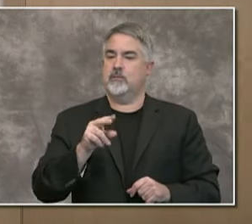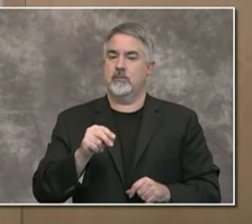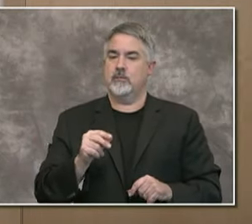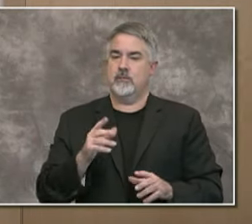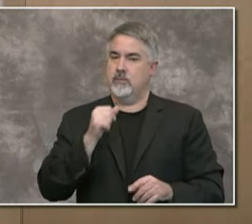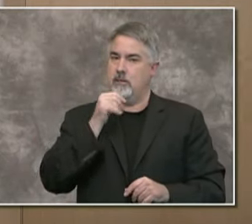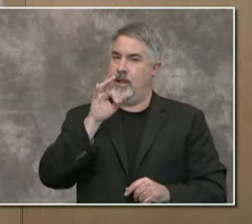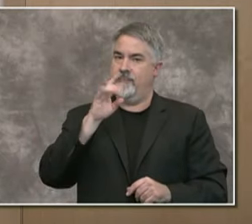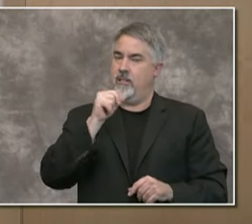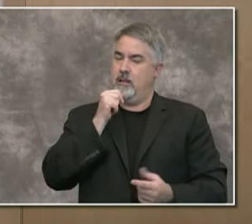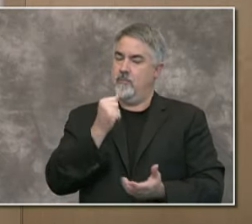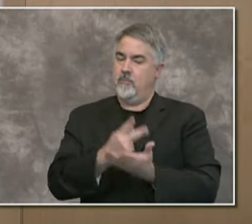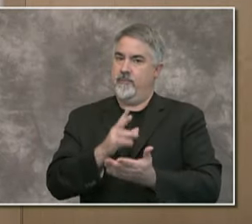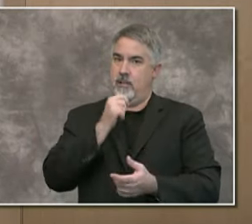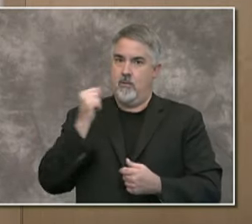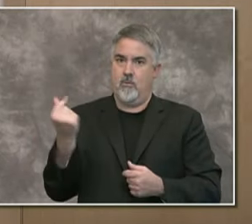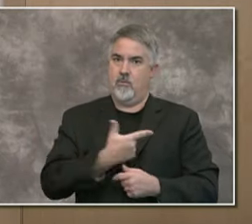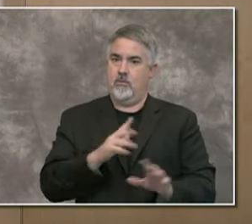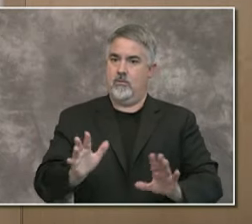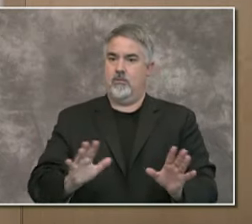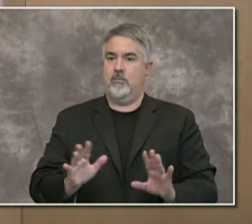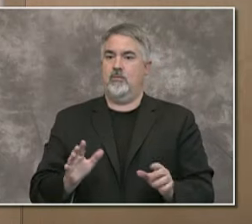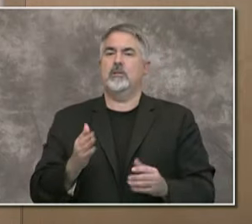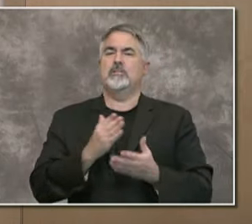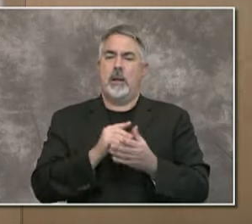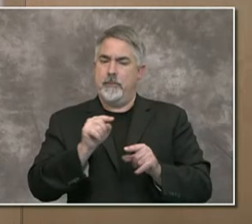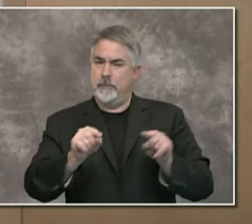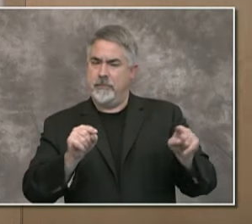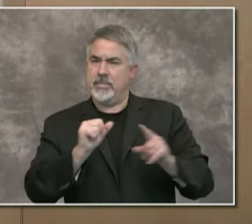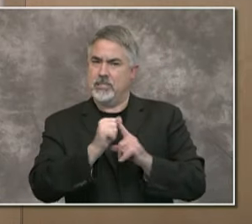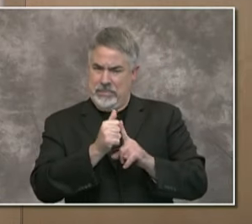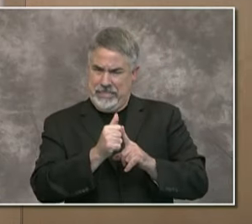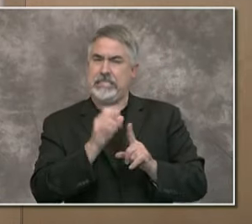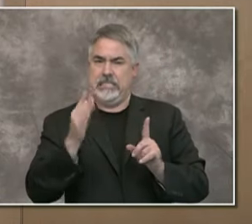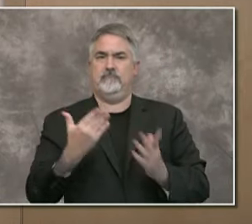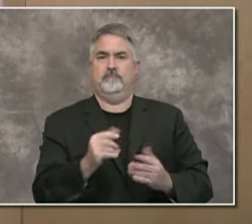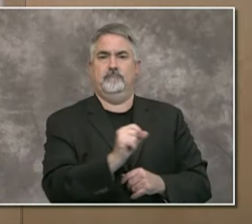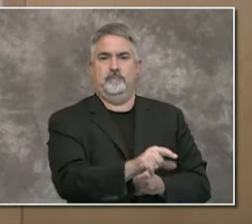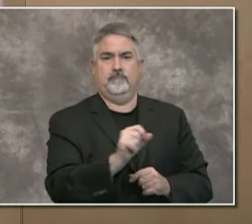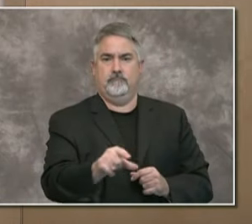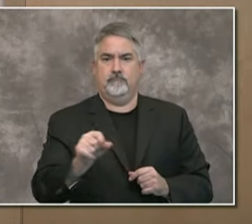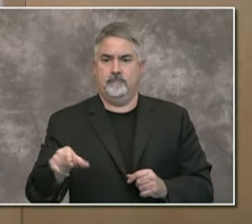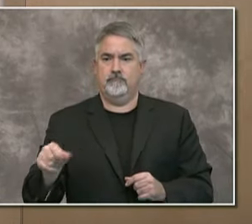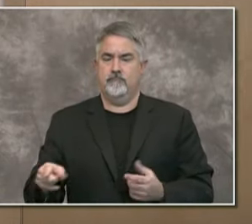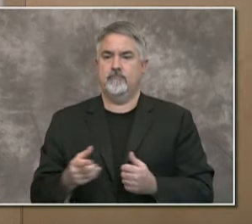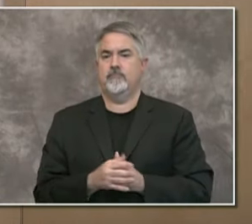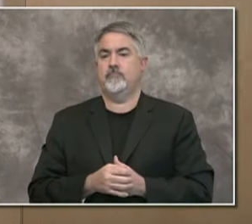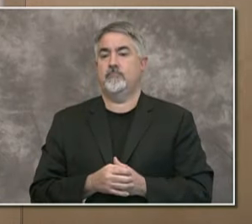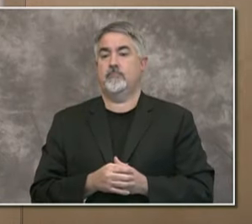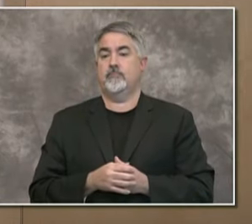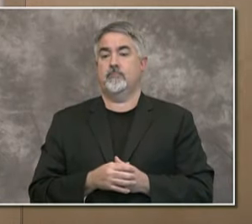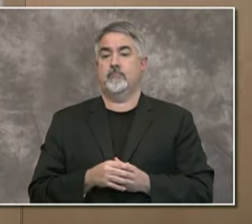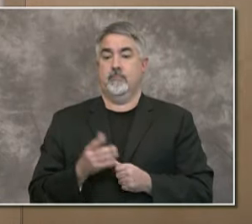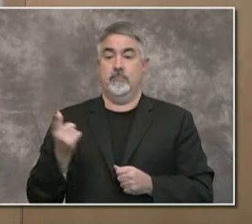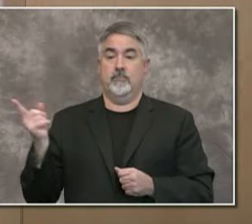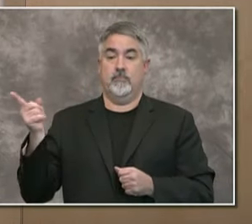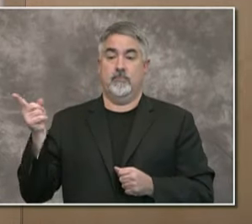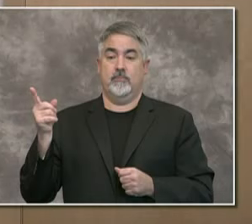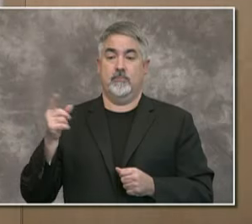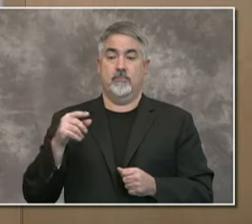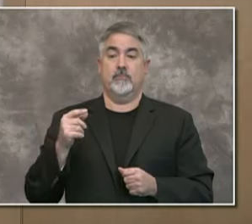we, as was stated yesterday by Dr. McDonald, this is something that family members would discuss